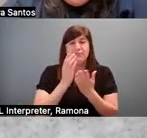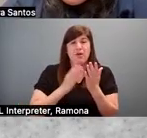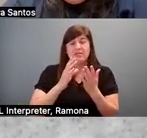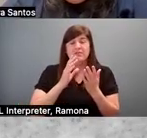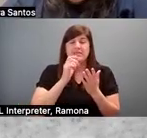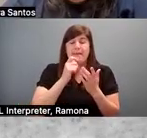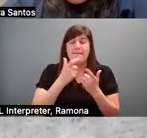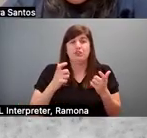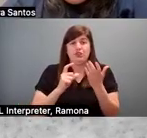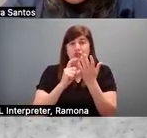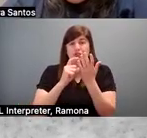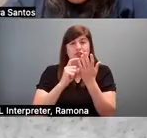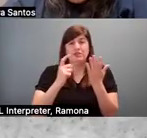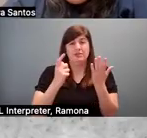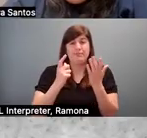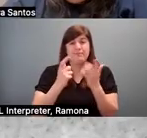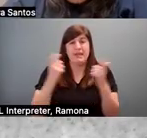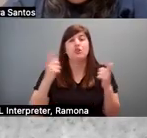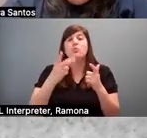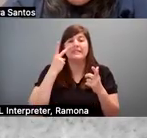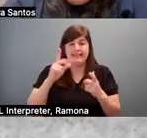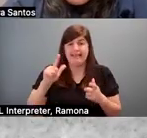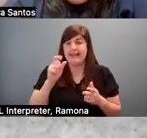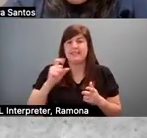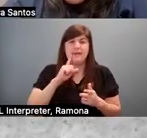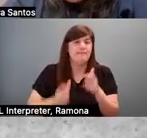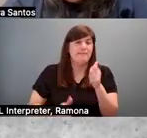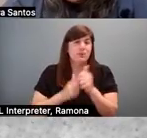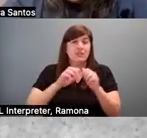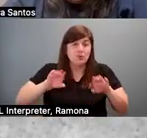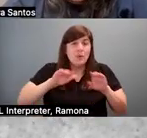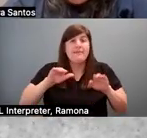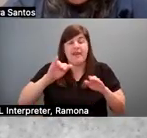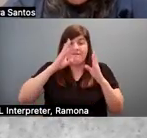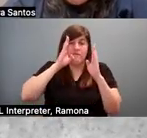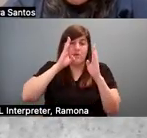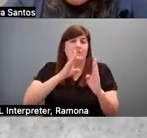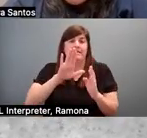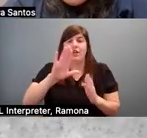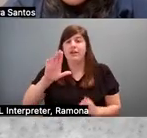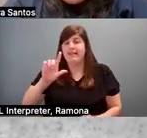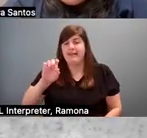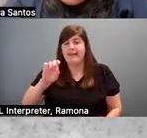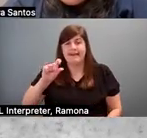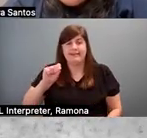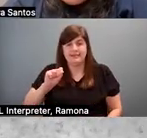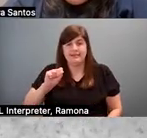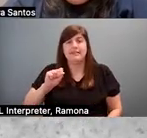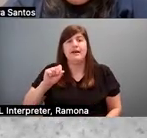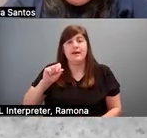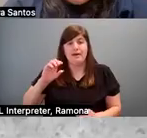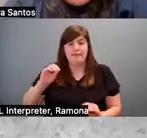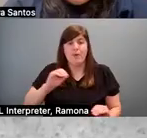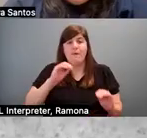And you can see them swimming. You're going to see their legs, and that's mostly what I focus on. You can see their legs going at